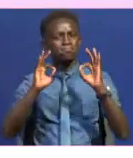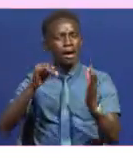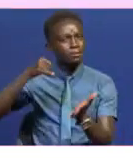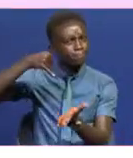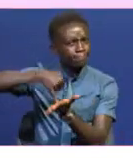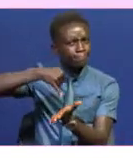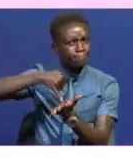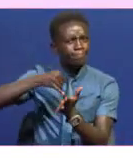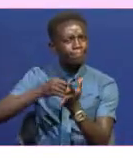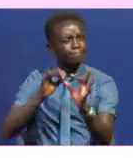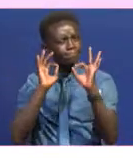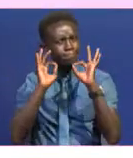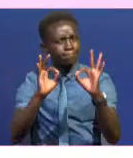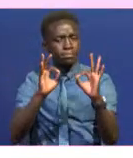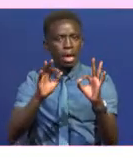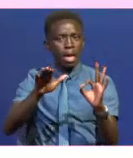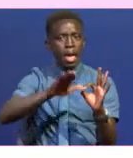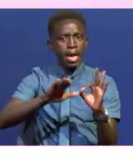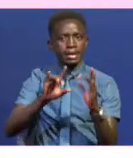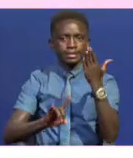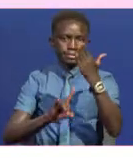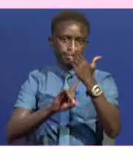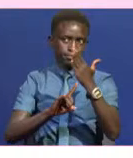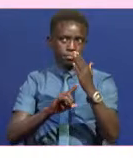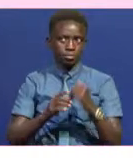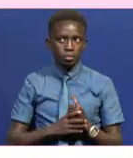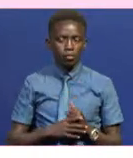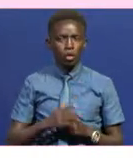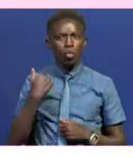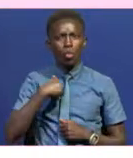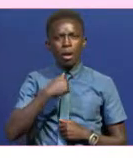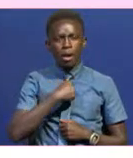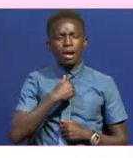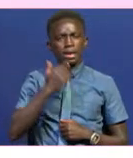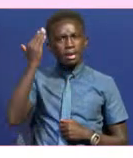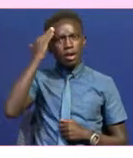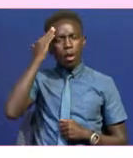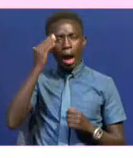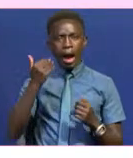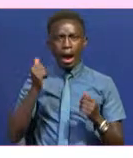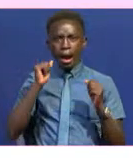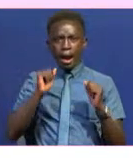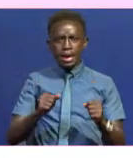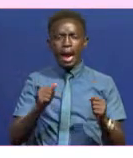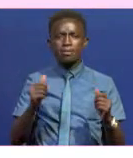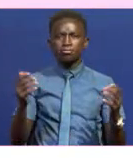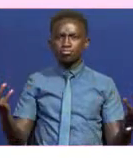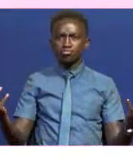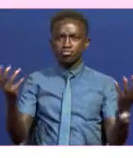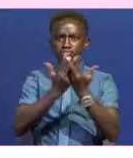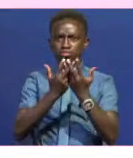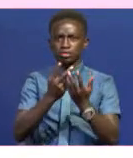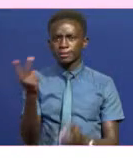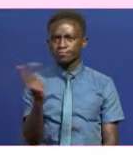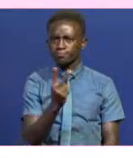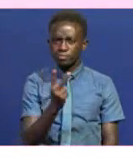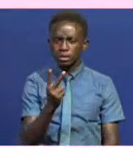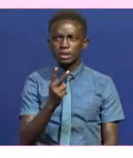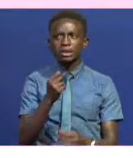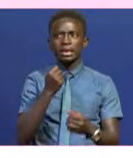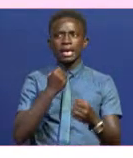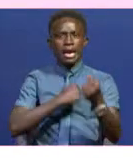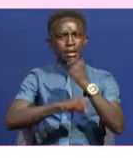we could add more value to the two events by merging them and expanding the awards to incorporate the fullness of the ICT